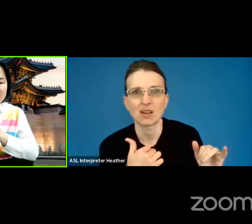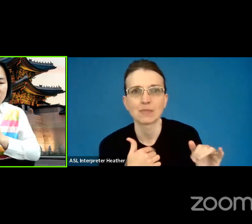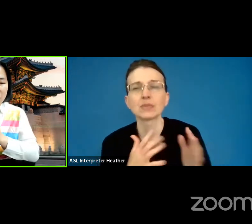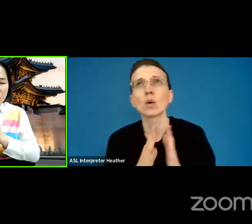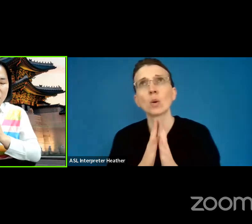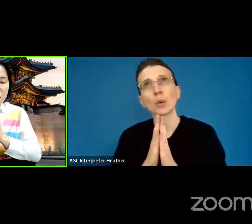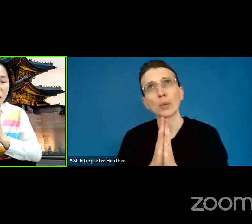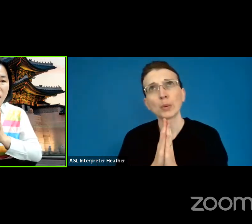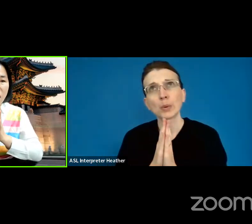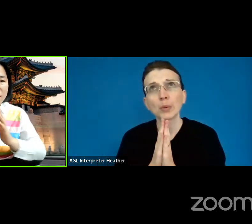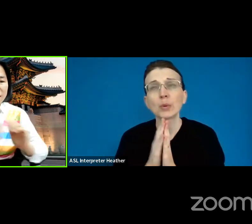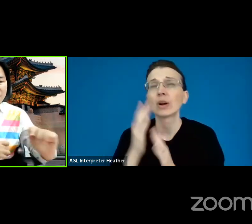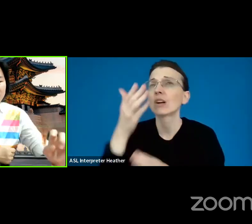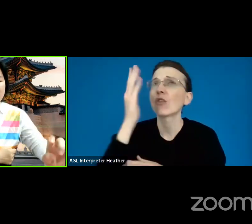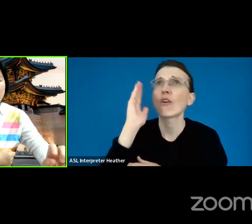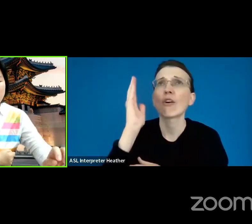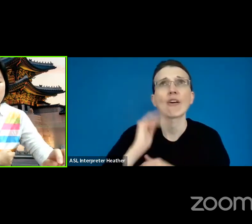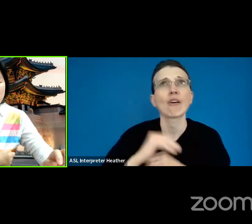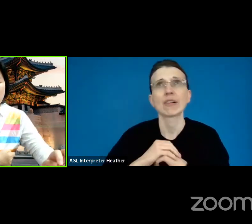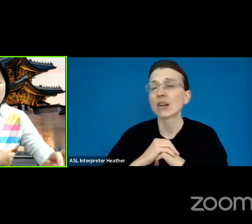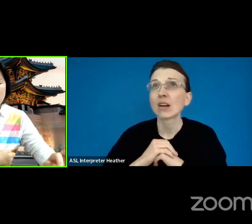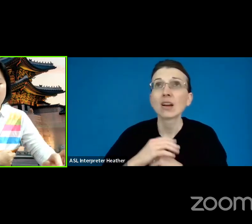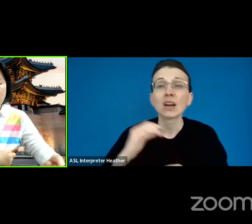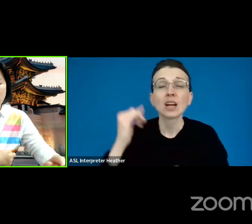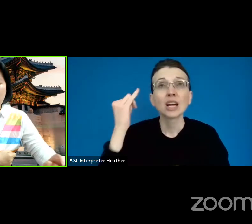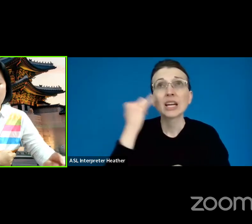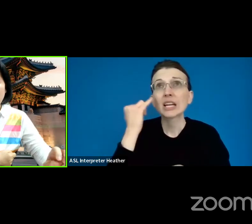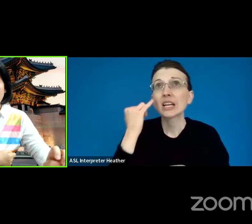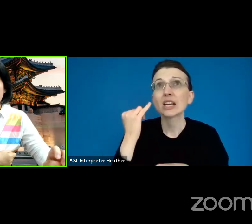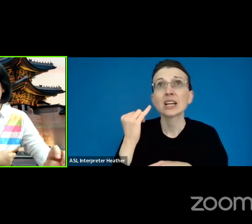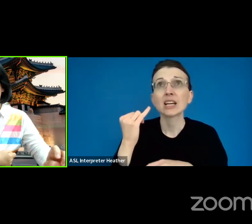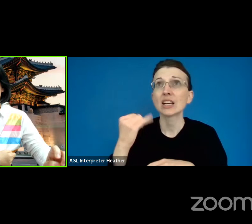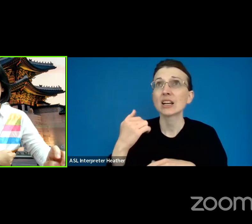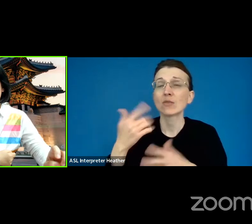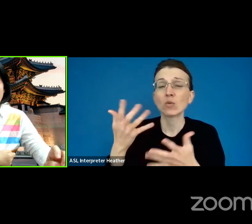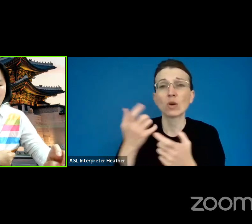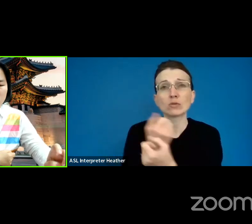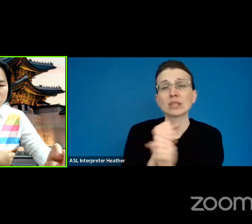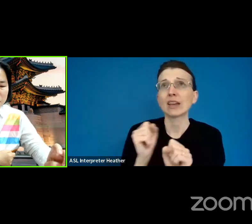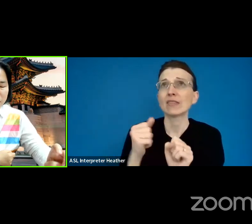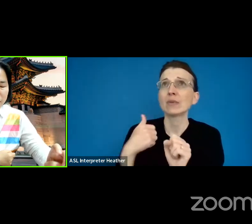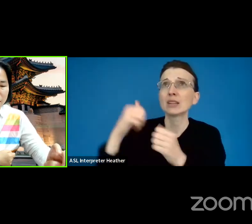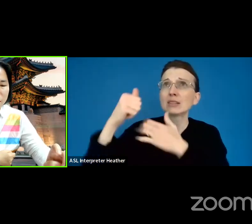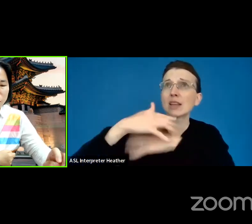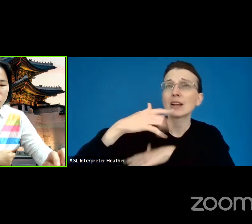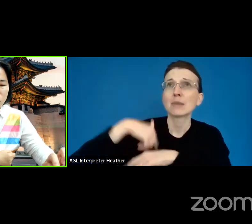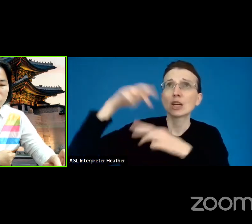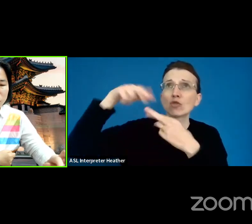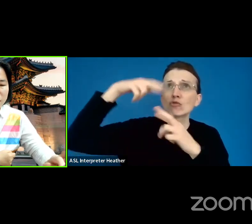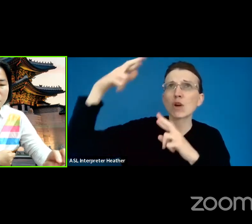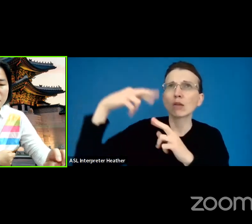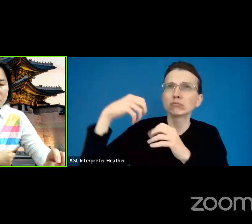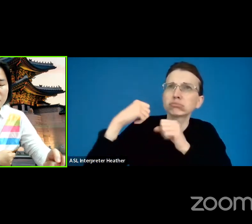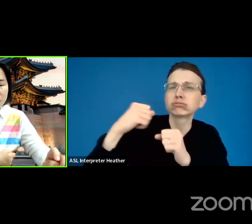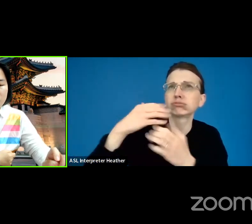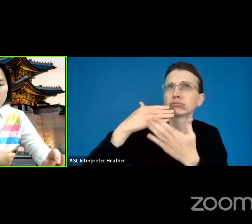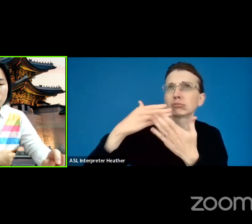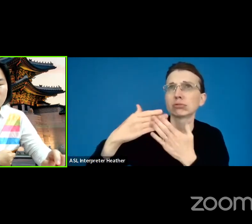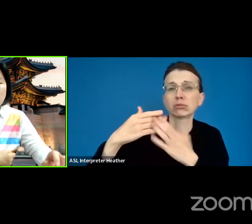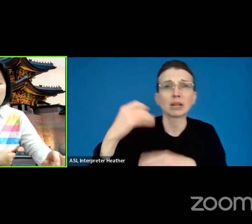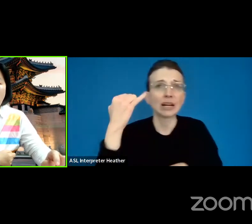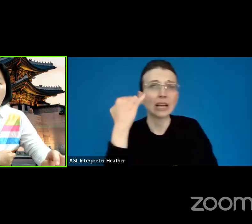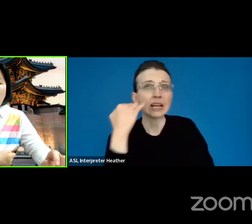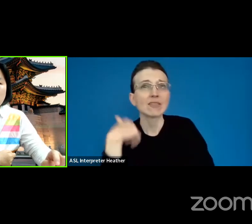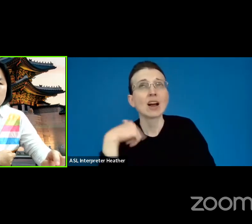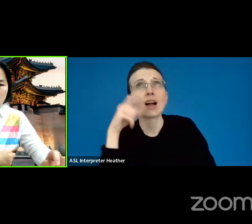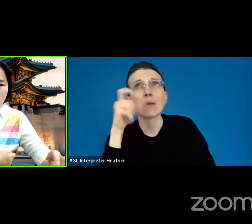God. "God, if you want to save me, put down a new rope. And if you want to kill me, put